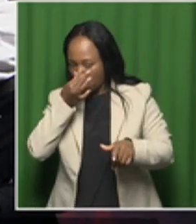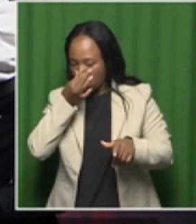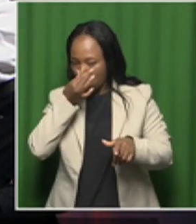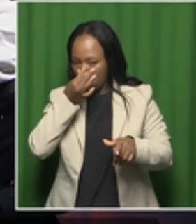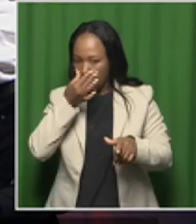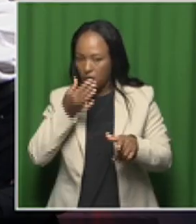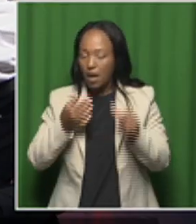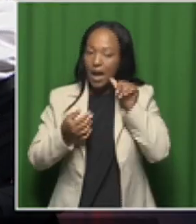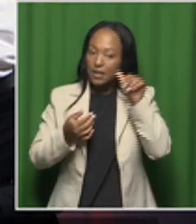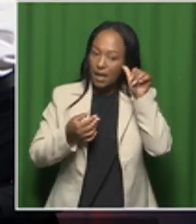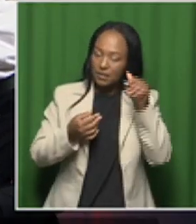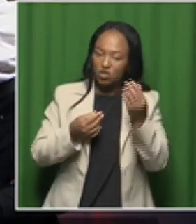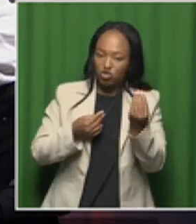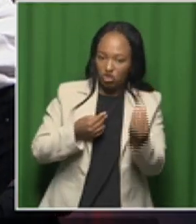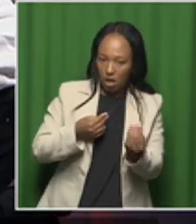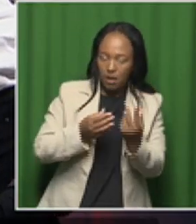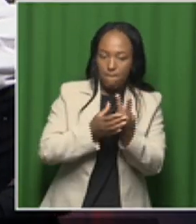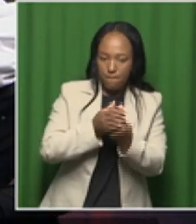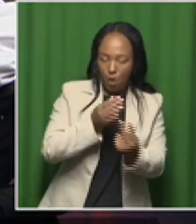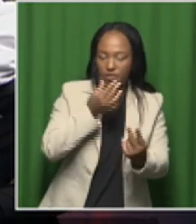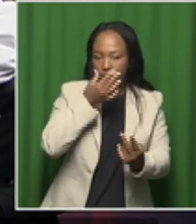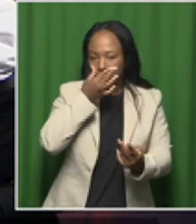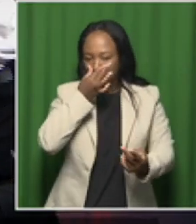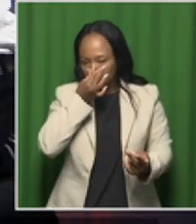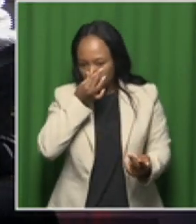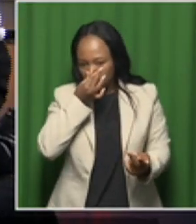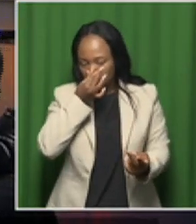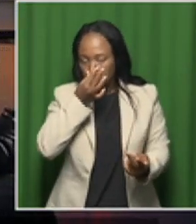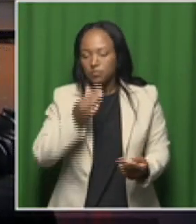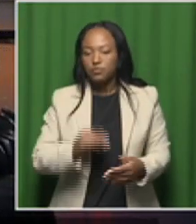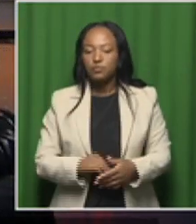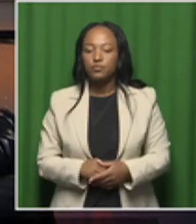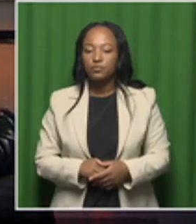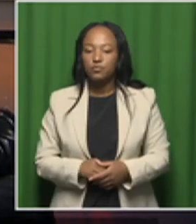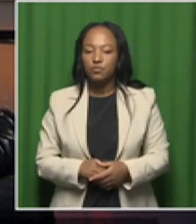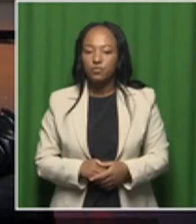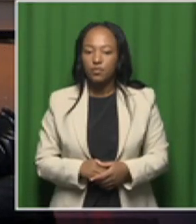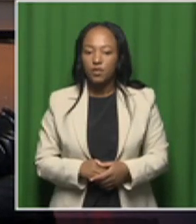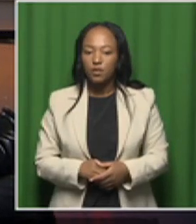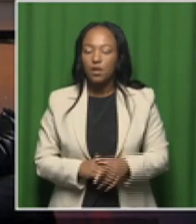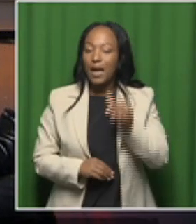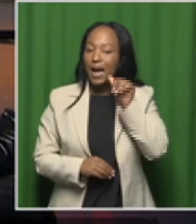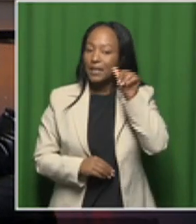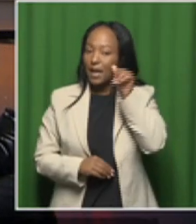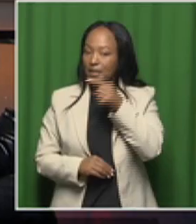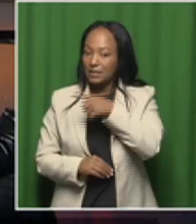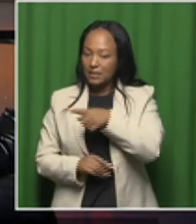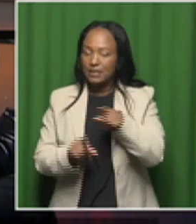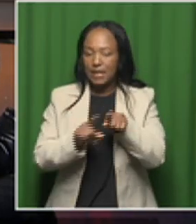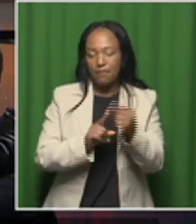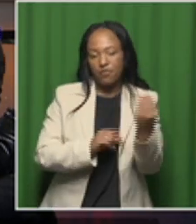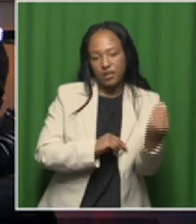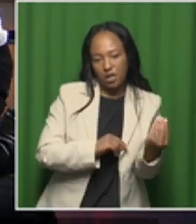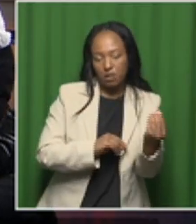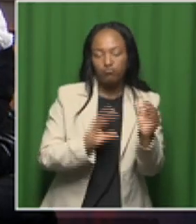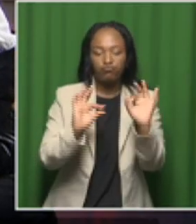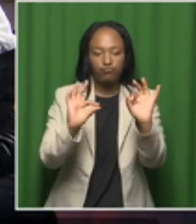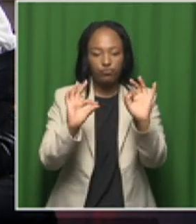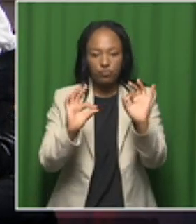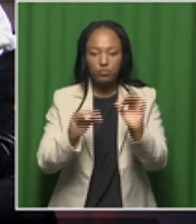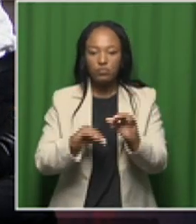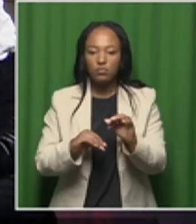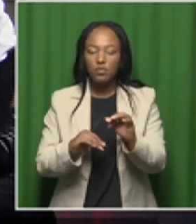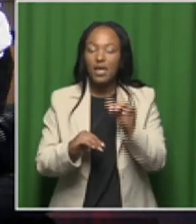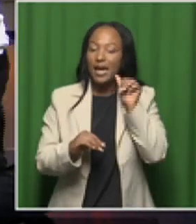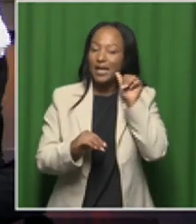as a Child. both. So are they the both same procedures? Yes. So what you're showing us for adult works for child as Simple well. as that. Yeah. Okay, got it. But So- remember, on